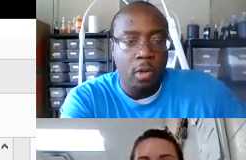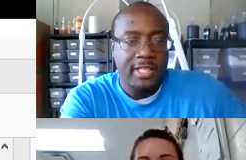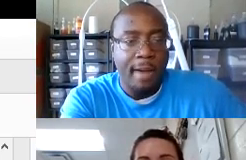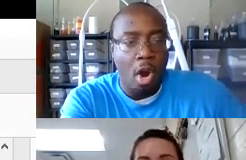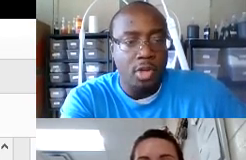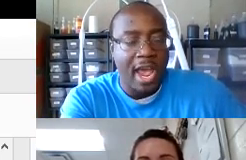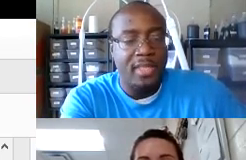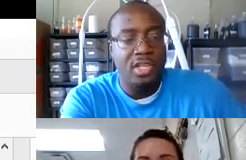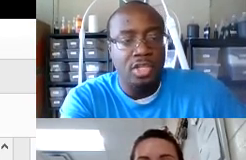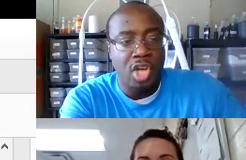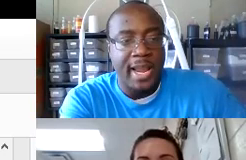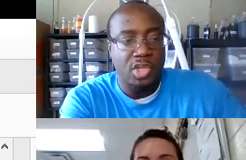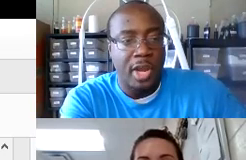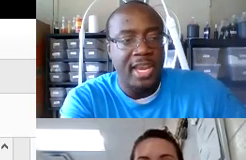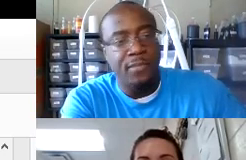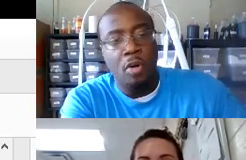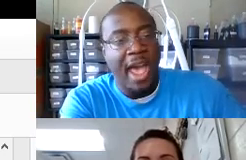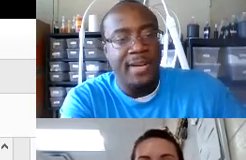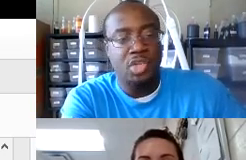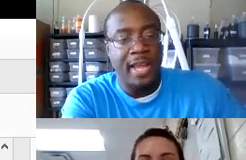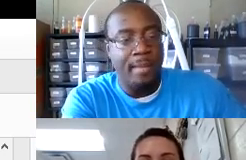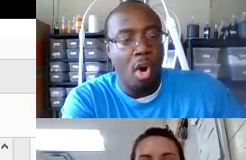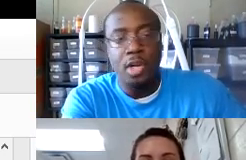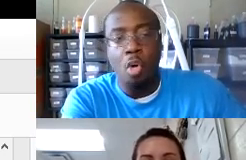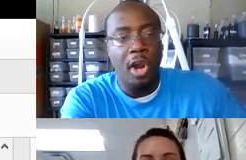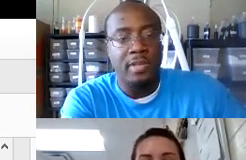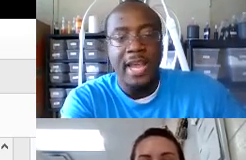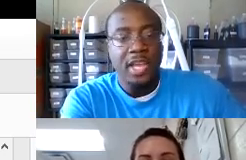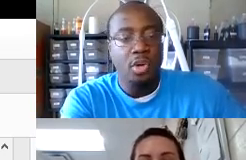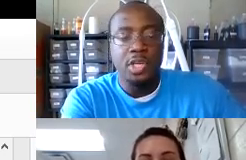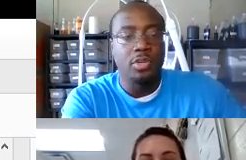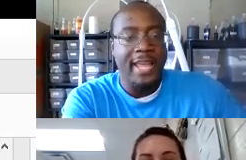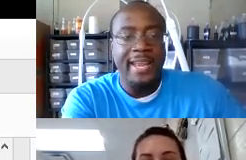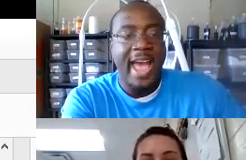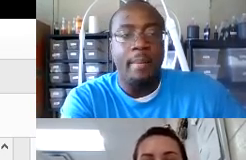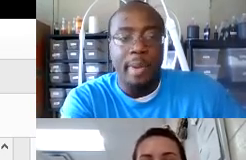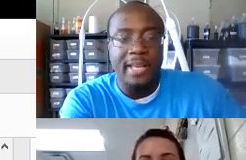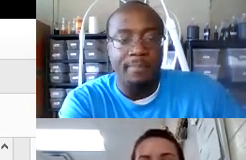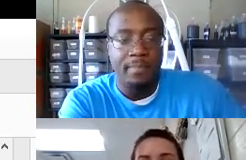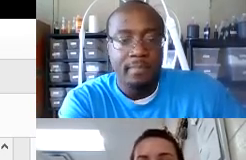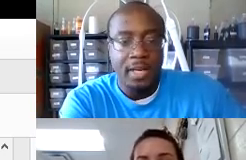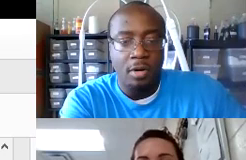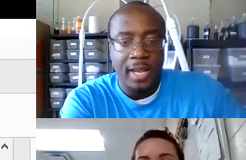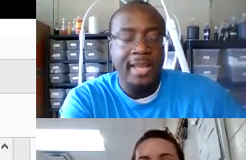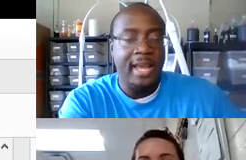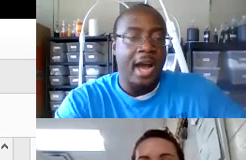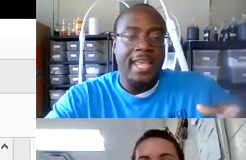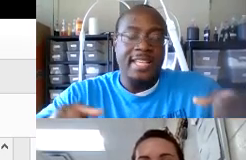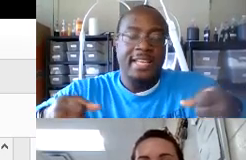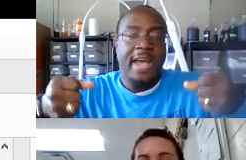Of course, with the tower garden, you have the germination tray. If you don't have this tray anymore, no worries. You can use any kind of bucket, you